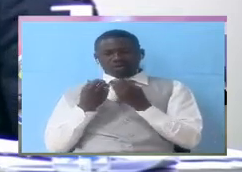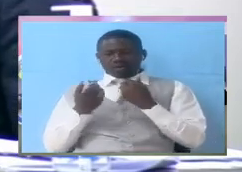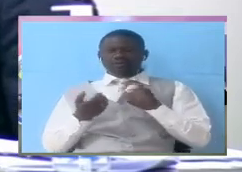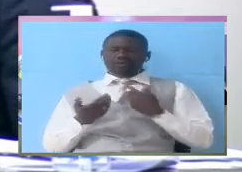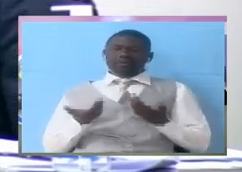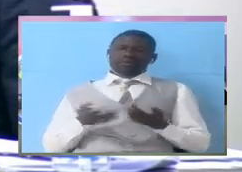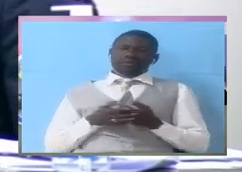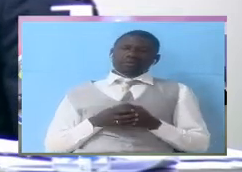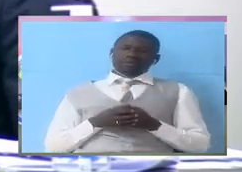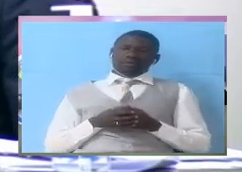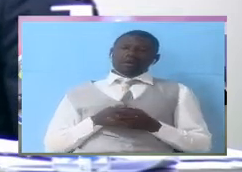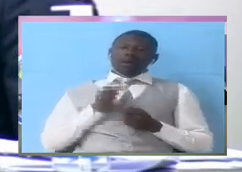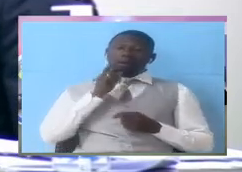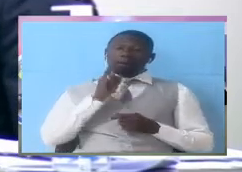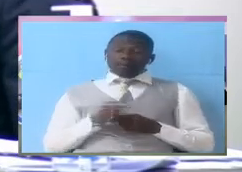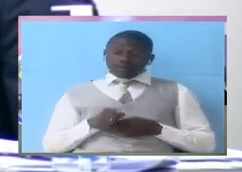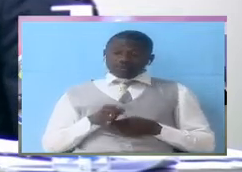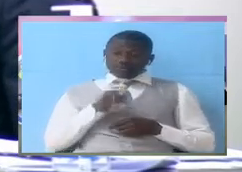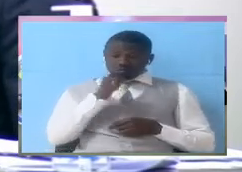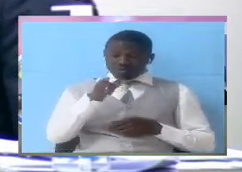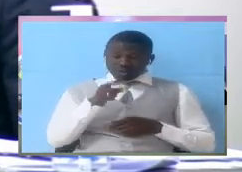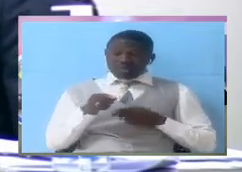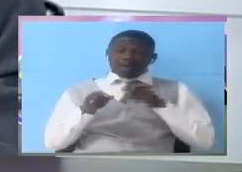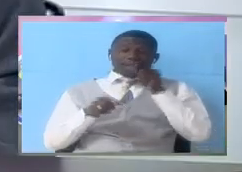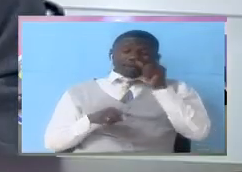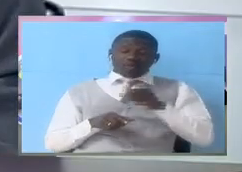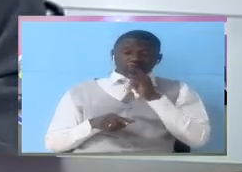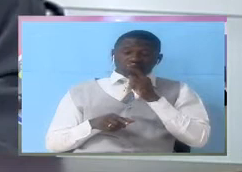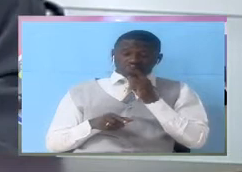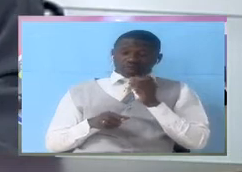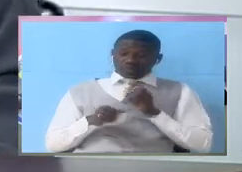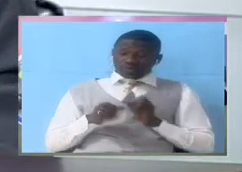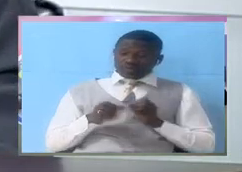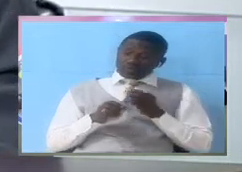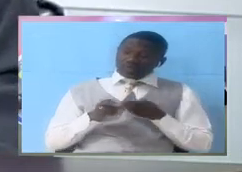the reports. Why yow ya ki nga xamné ya warna bind xibaari?